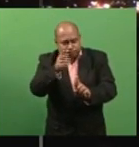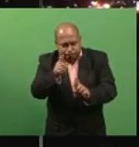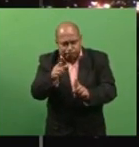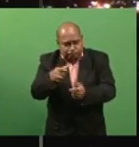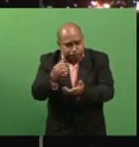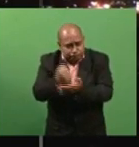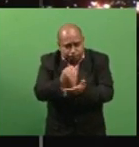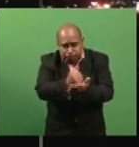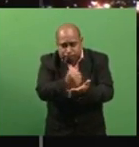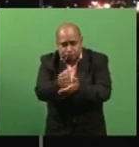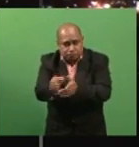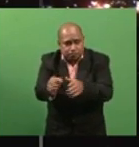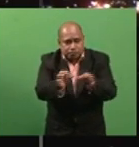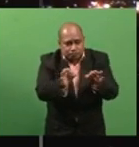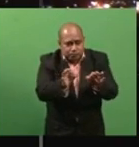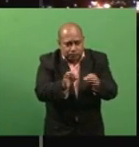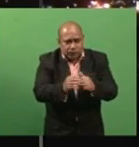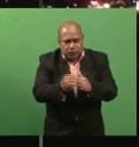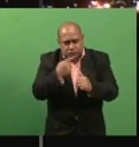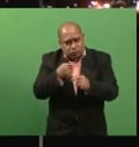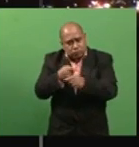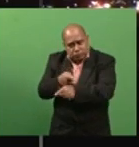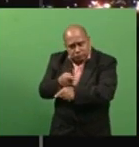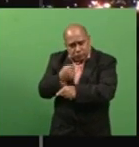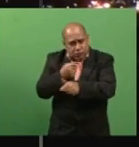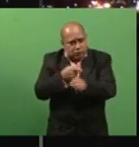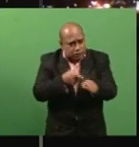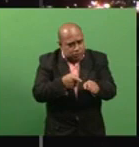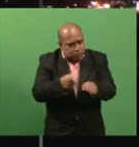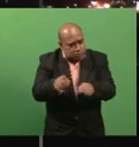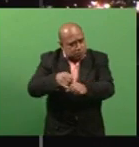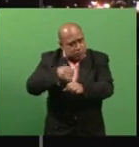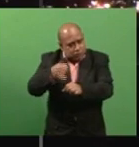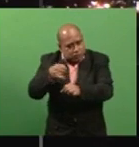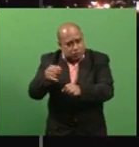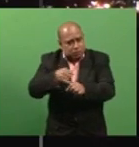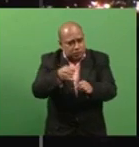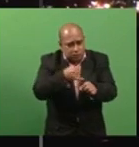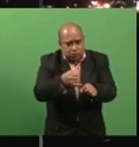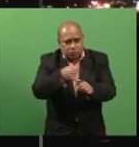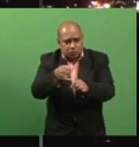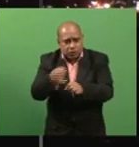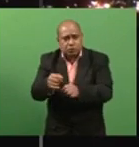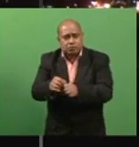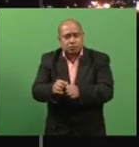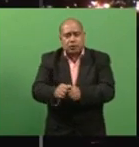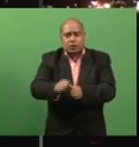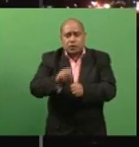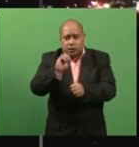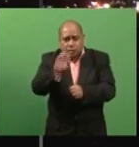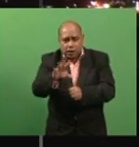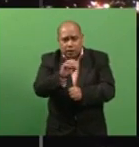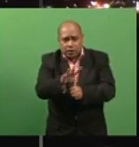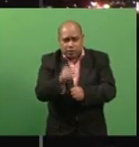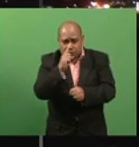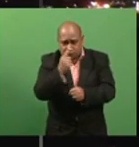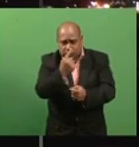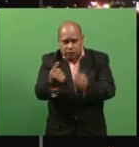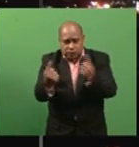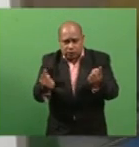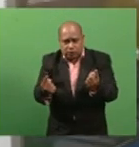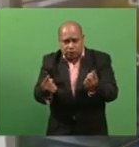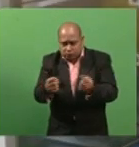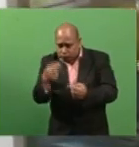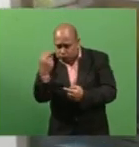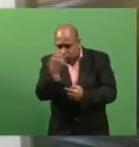says medical teams are intensively managing each of 10 patients who remain in isolation centres around Fiji.